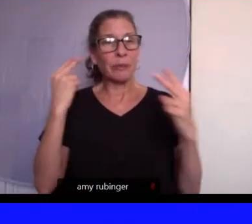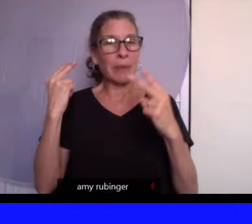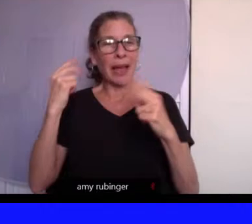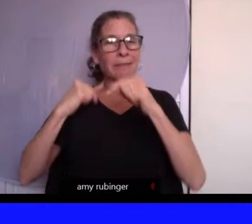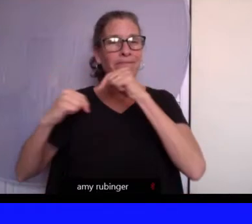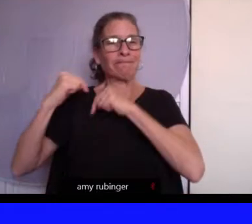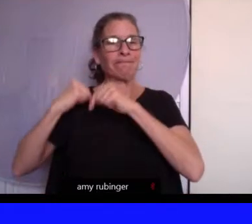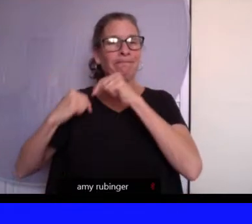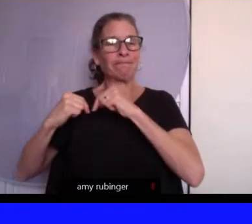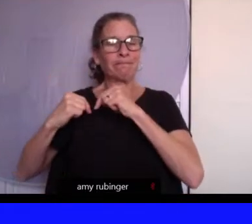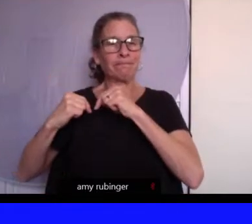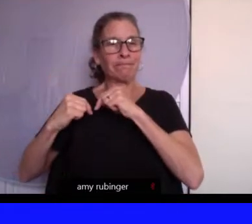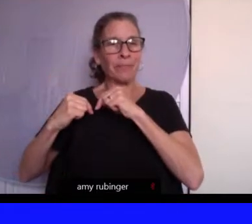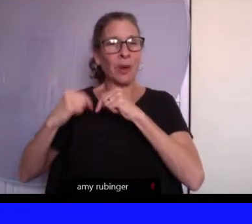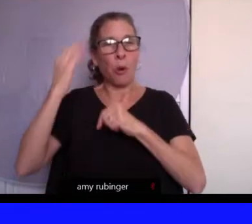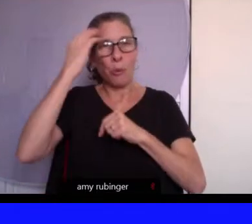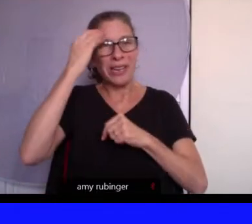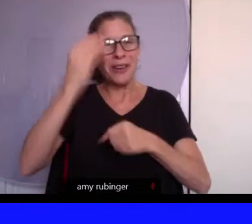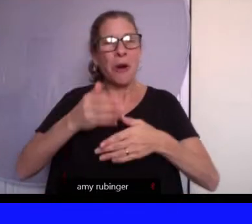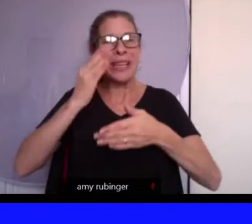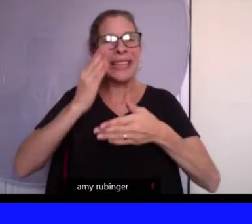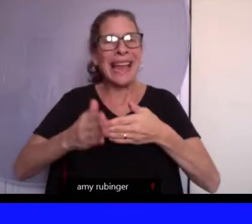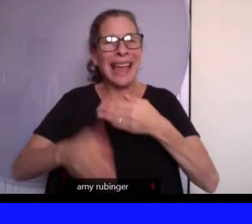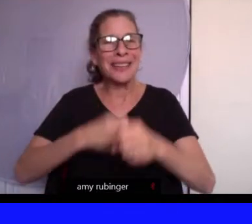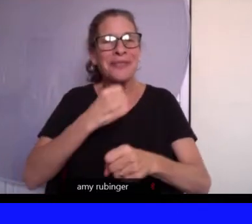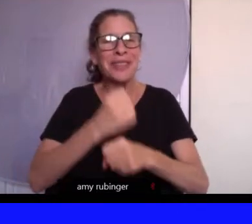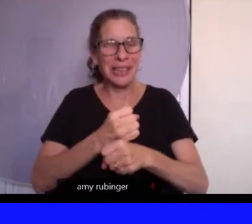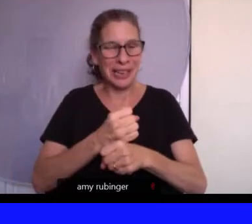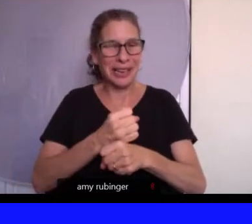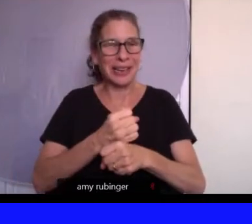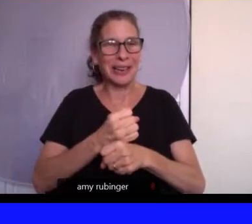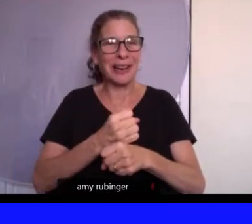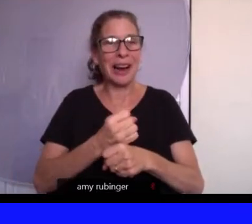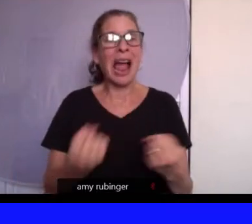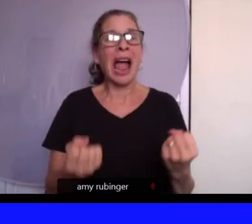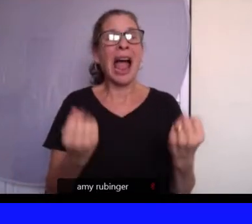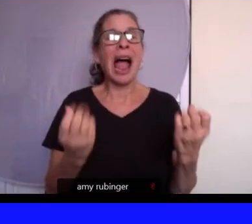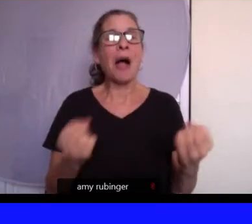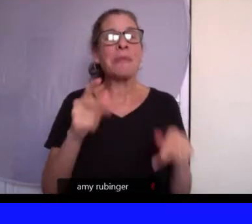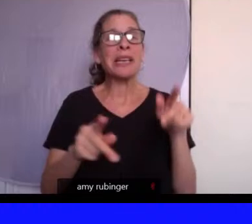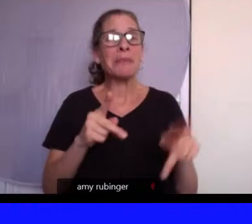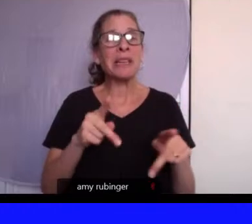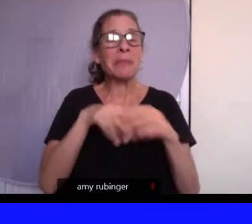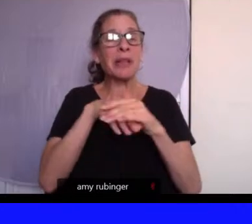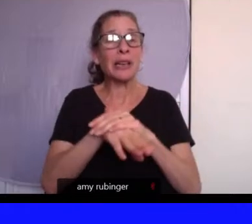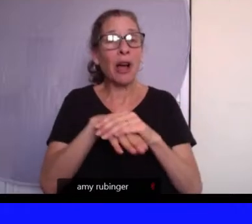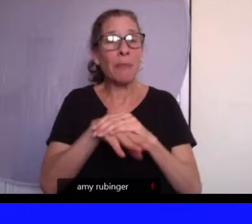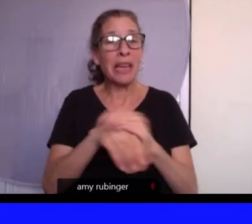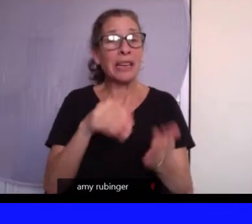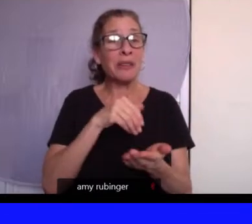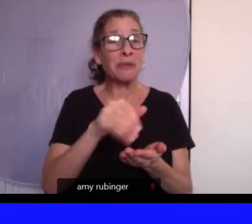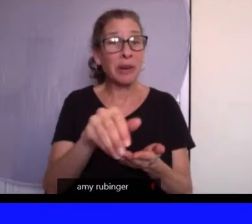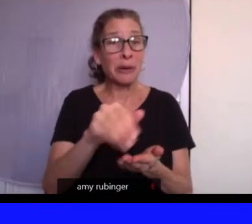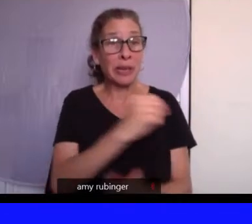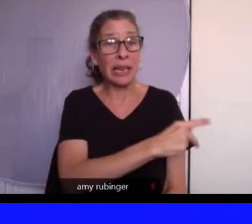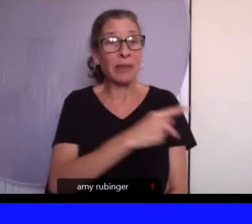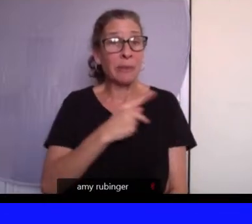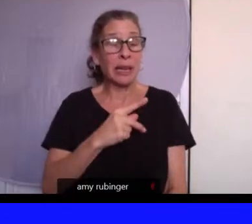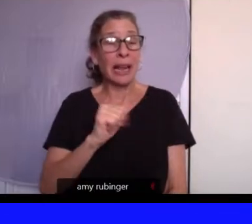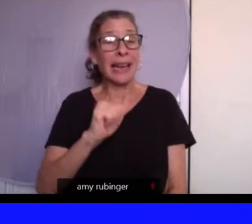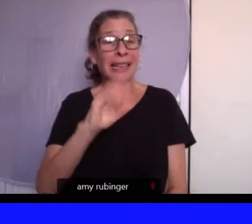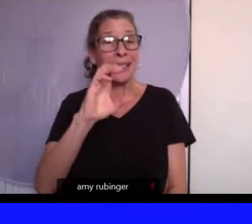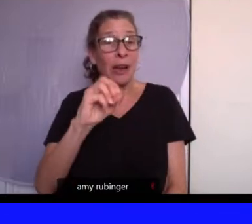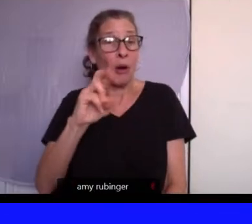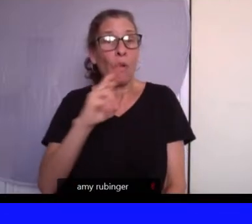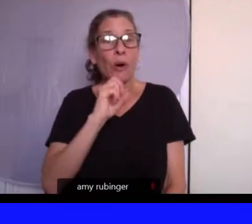So, and you see then from 19 to 20, it's gone up a little bit as our utilization has gone up. But it's really